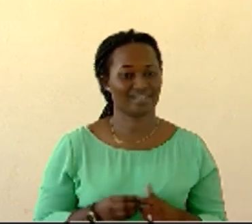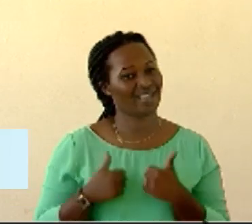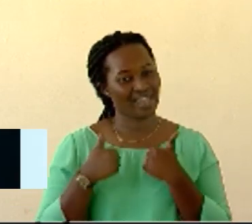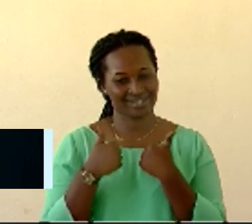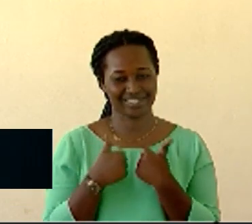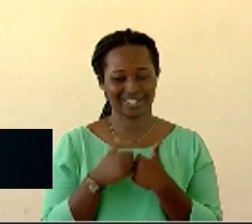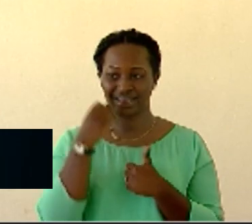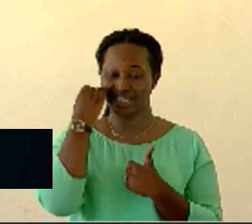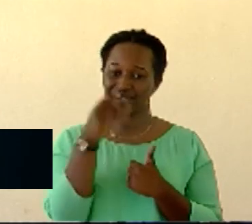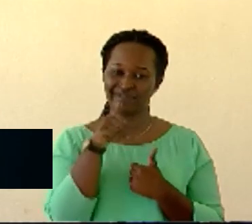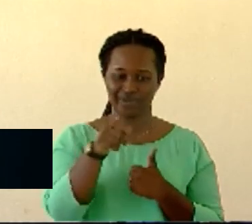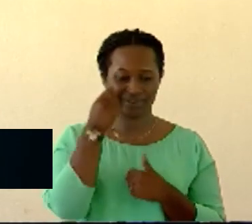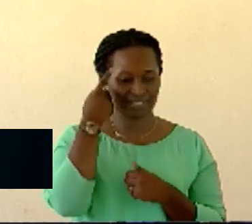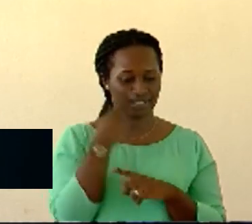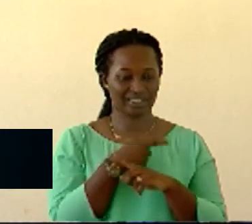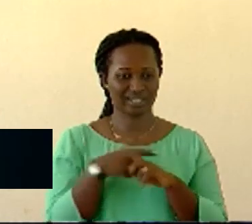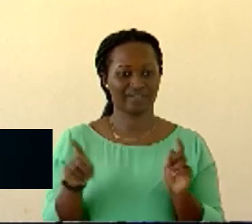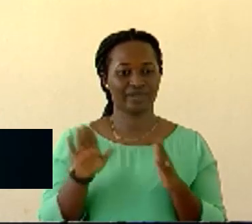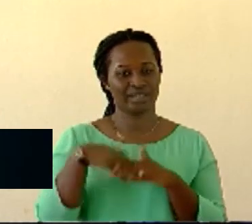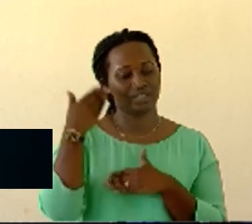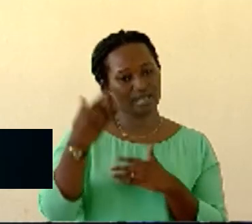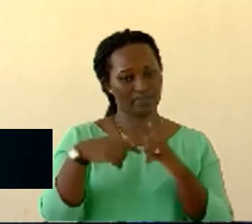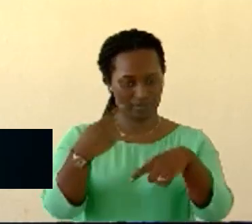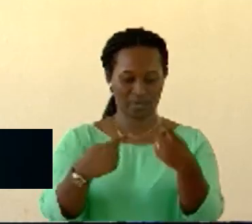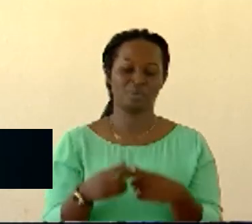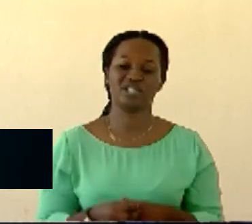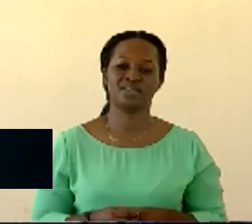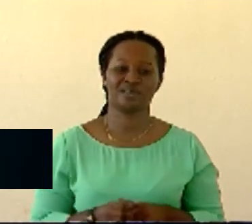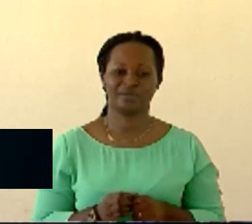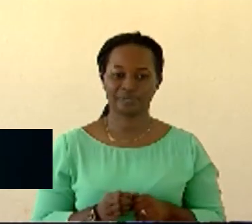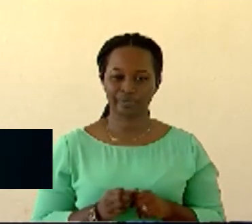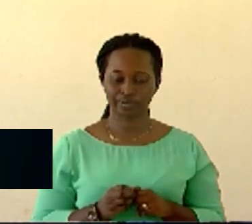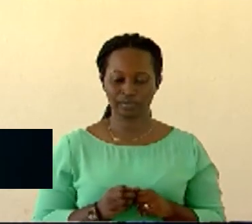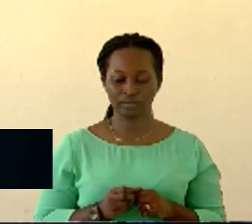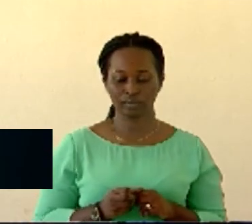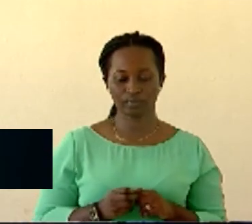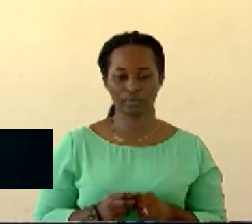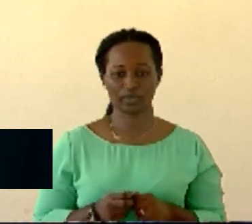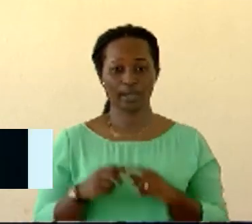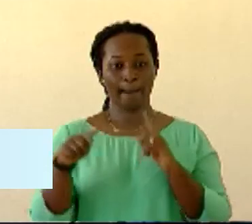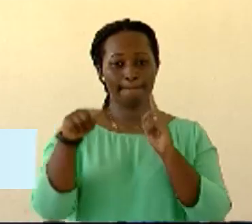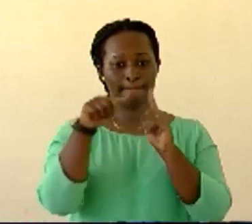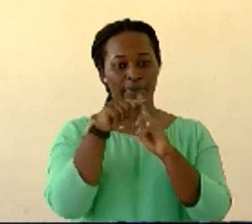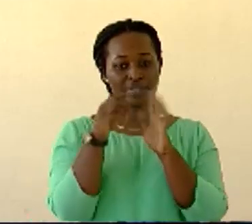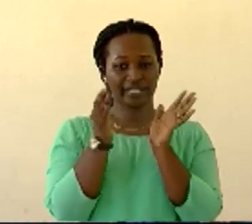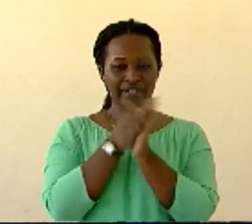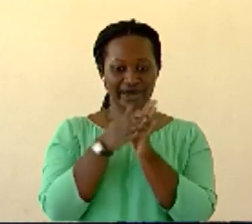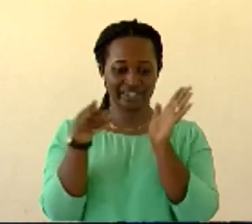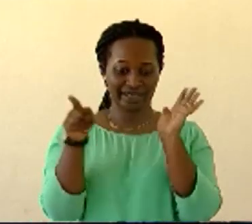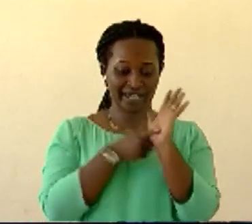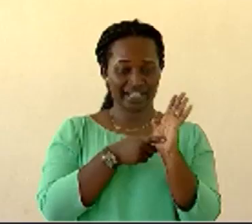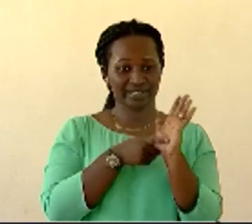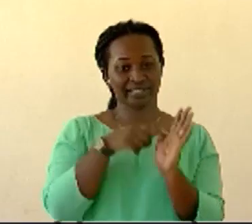Excellent. If you understand the difference, then let's continue. Now, positive and negative